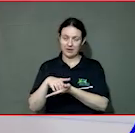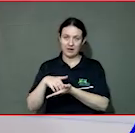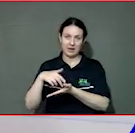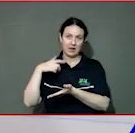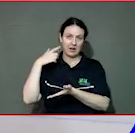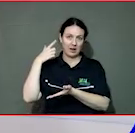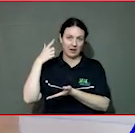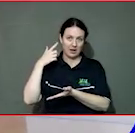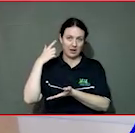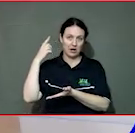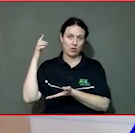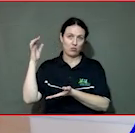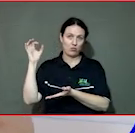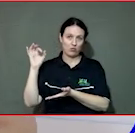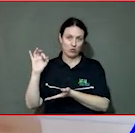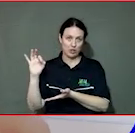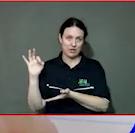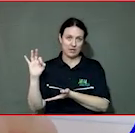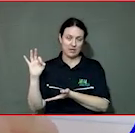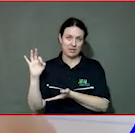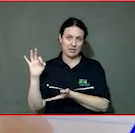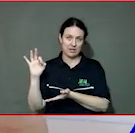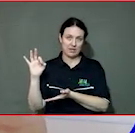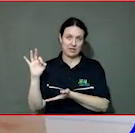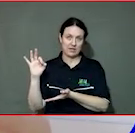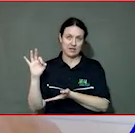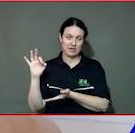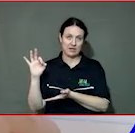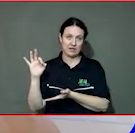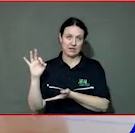London forces